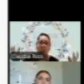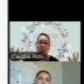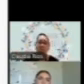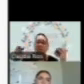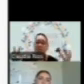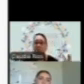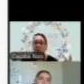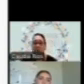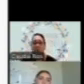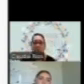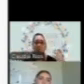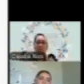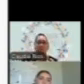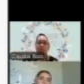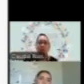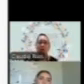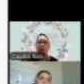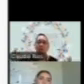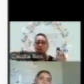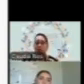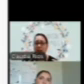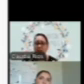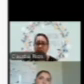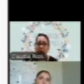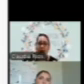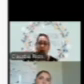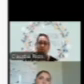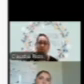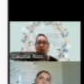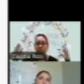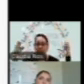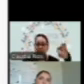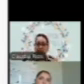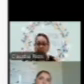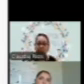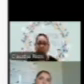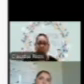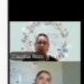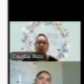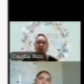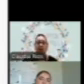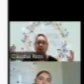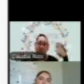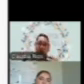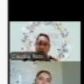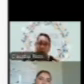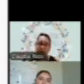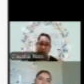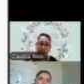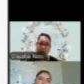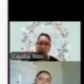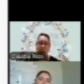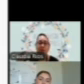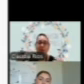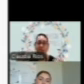whole, you know, convention because it's a wonderful way of how we could connect, um, as a community, uh, as an